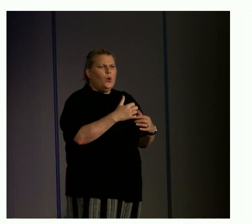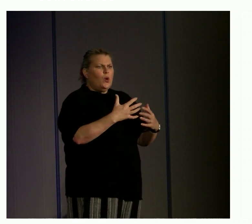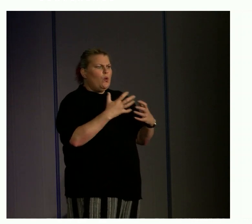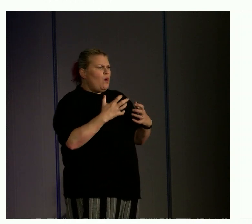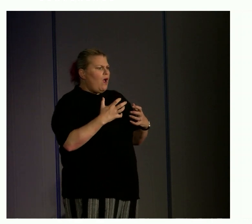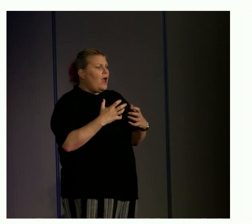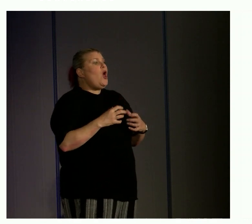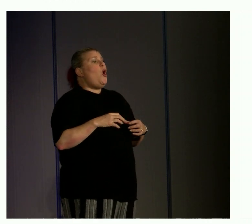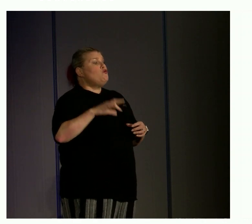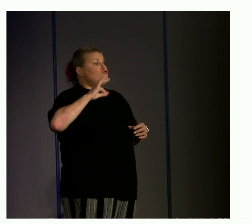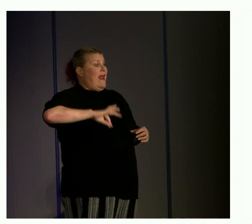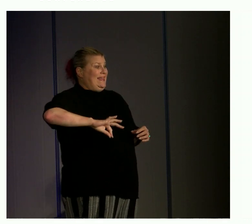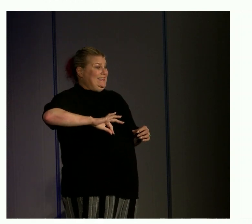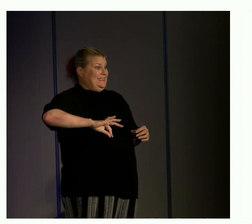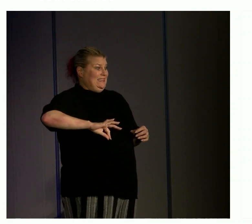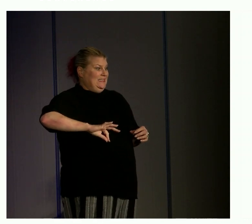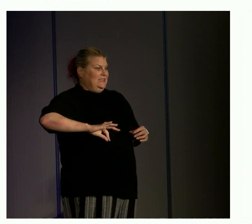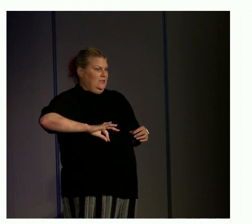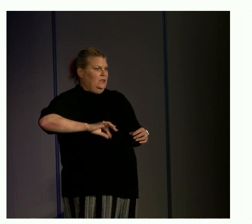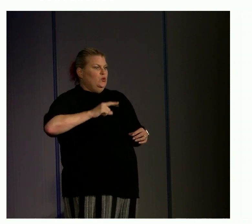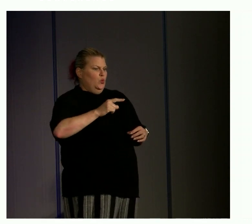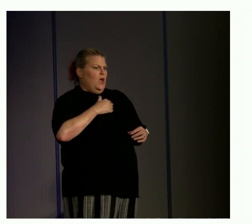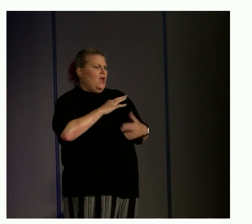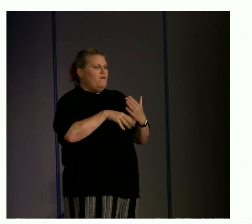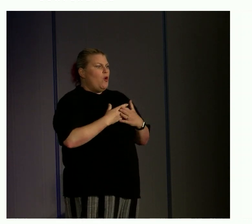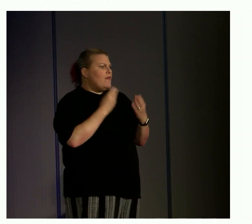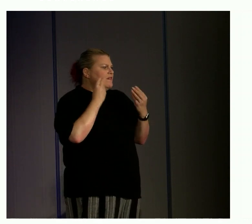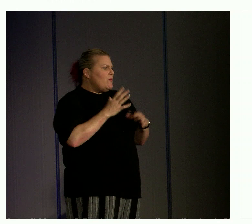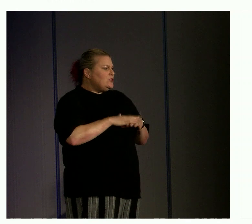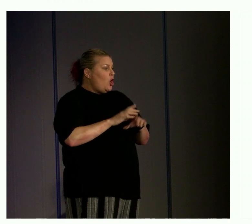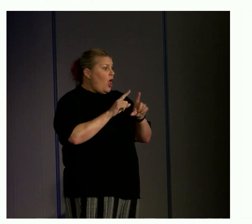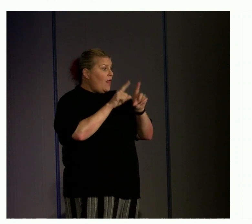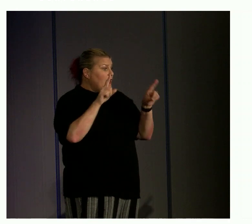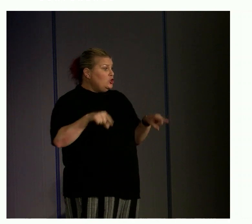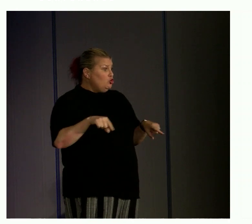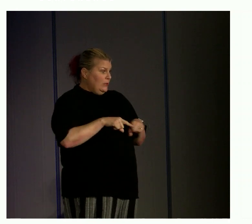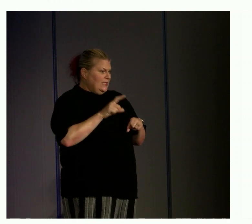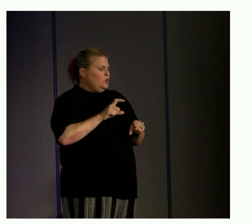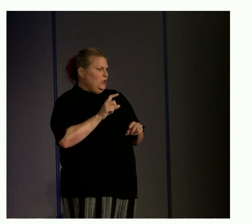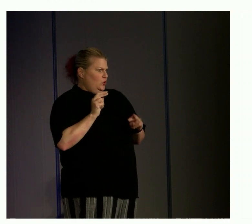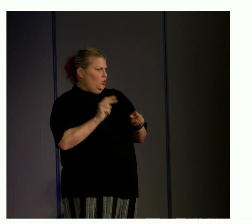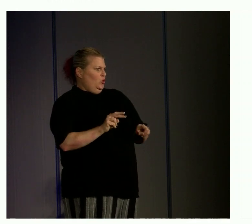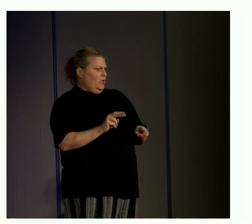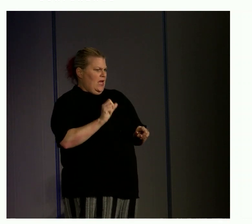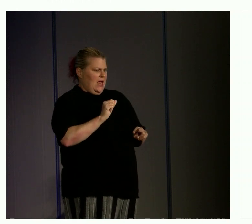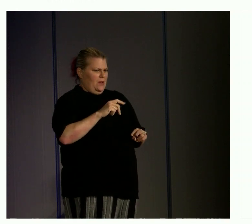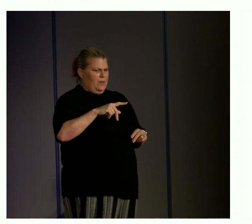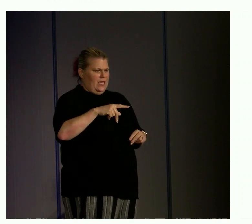ACRVEP credits. So you have all the information on the screen. You need to go to